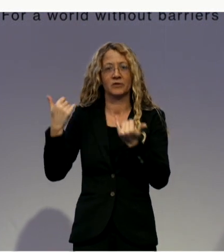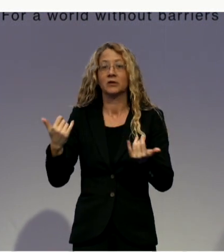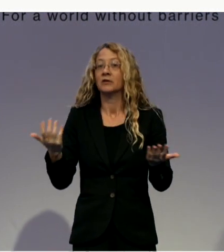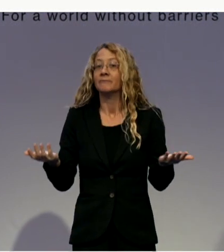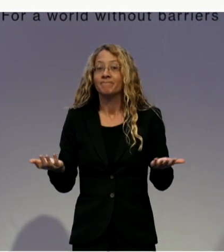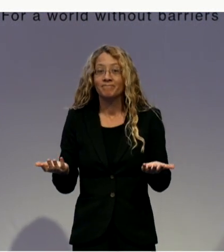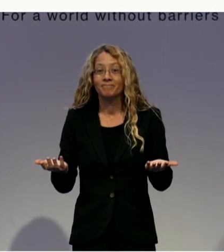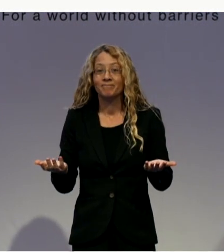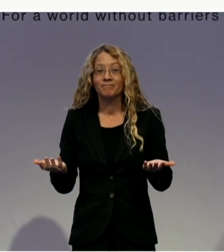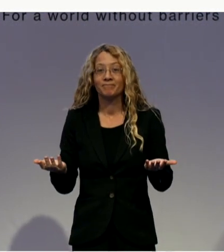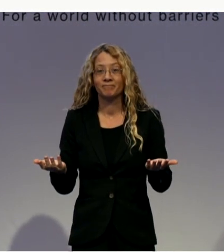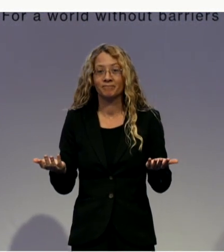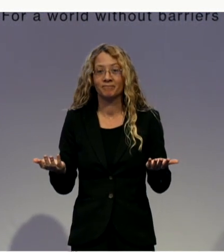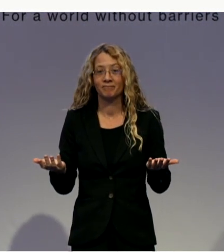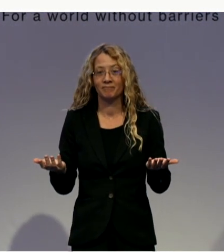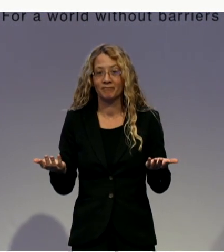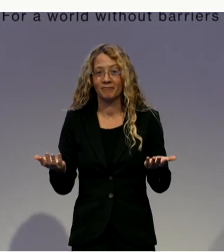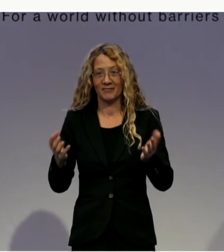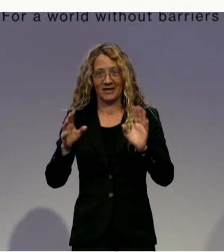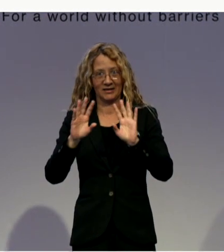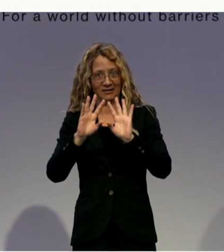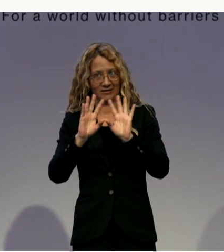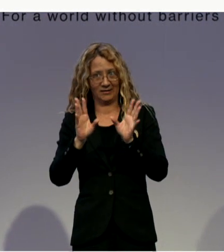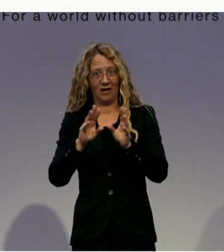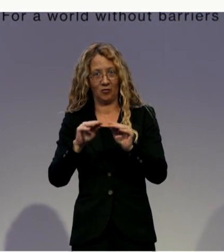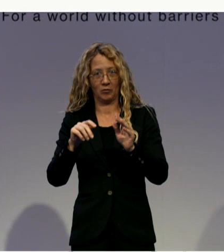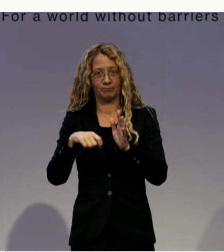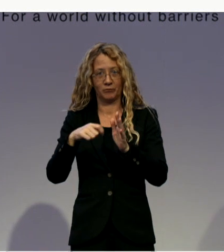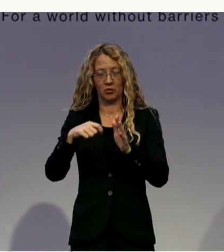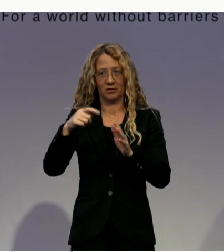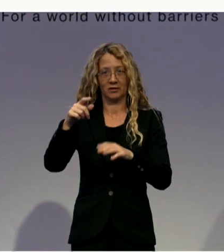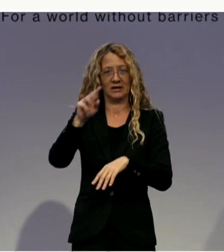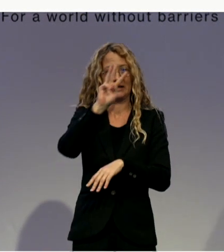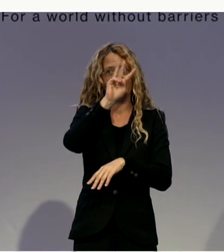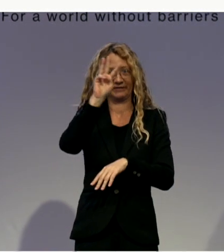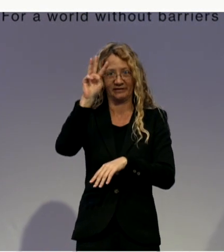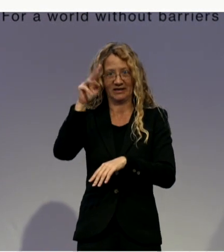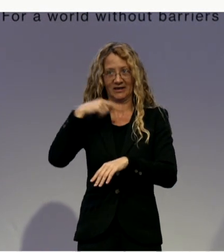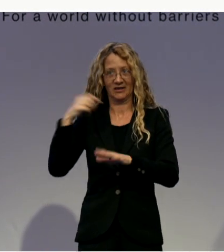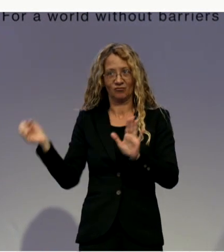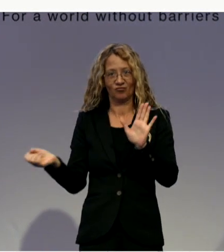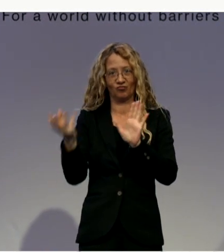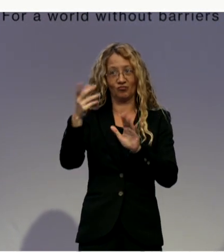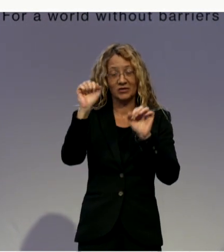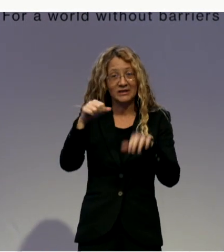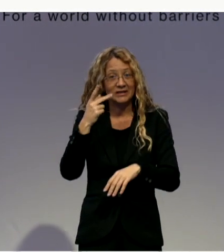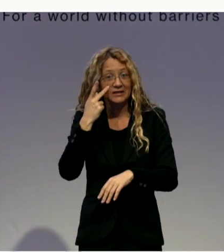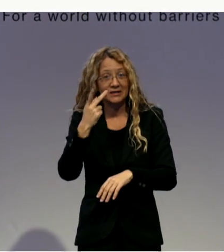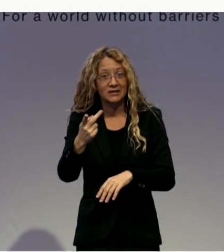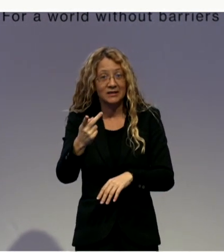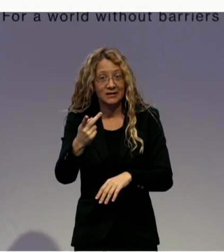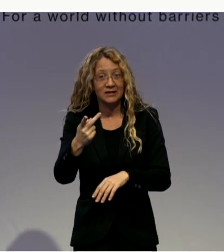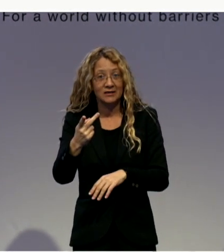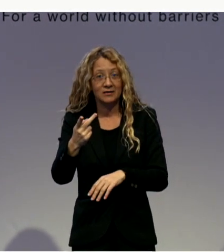So what I'm asking you to do is make sure that if you have a friend who is not here that is an awardee, will you please let them know?